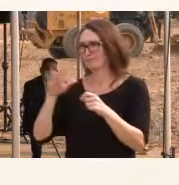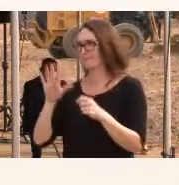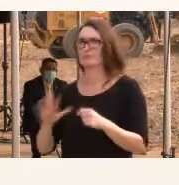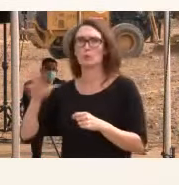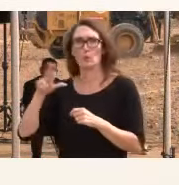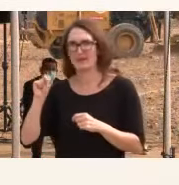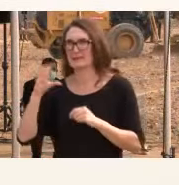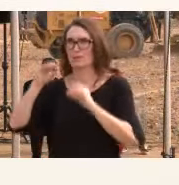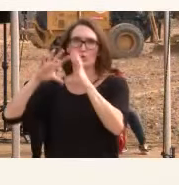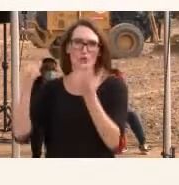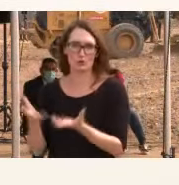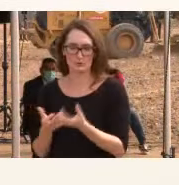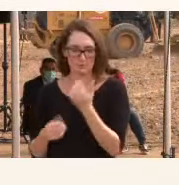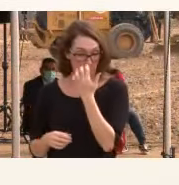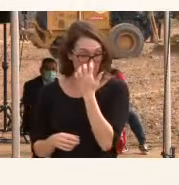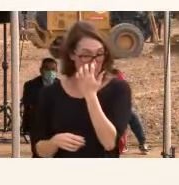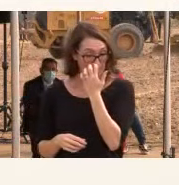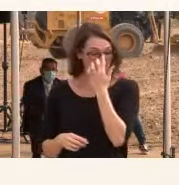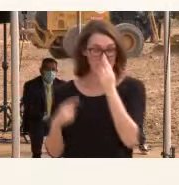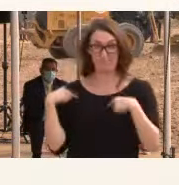that has been